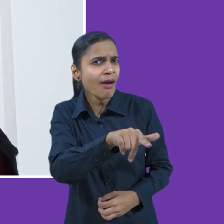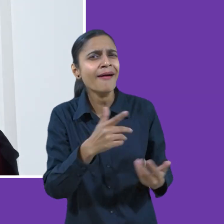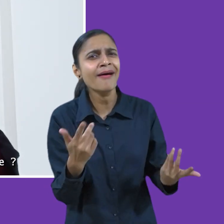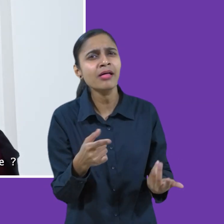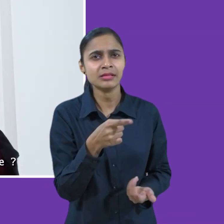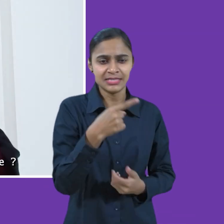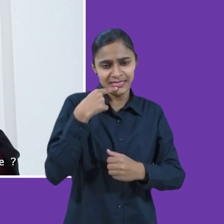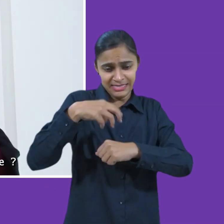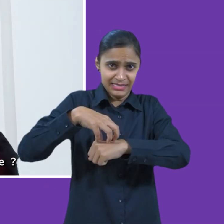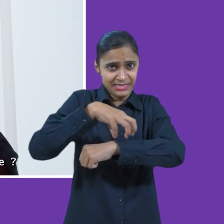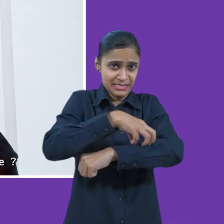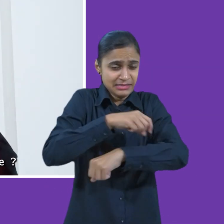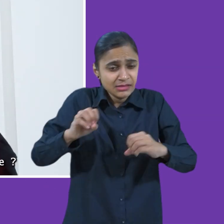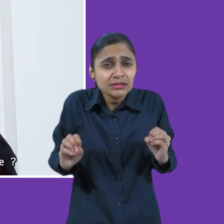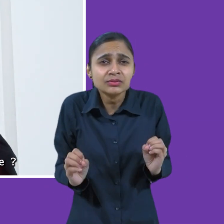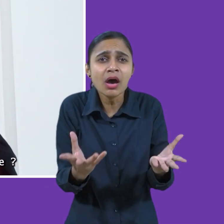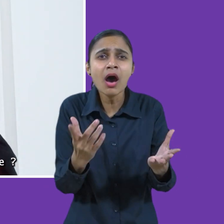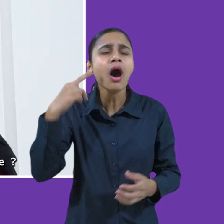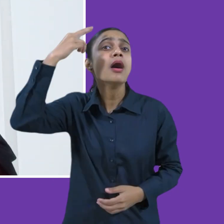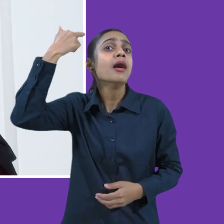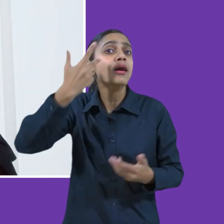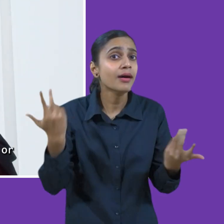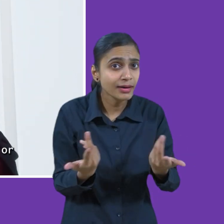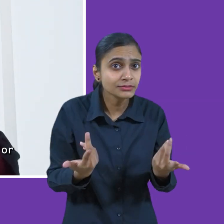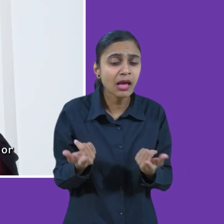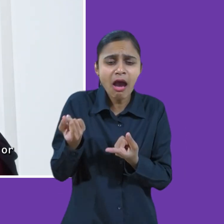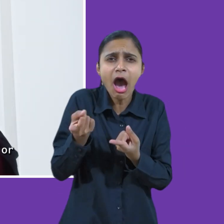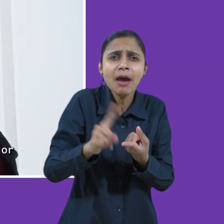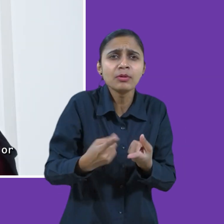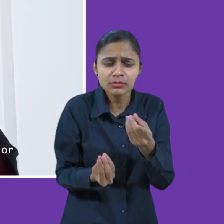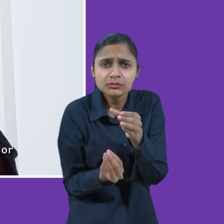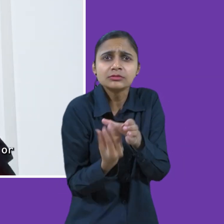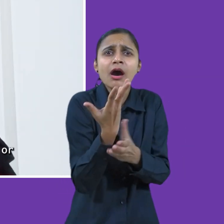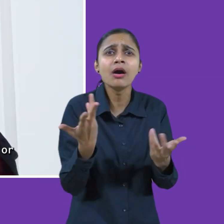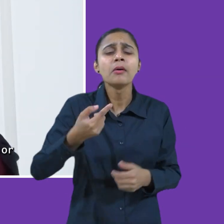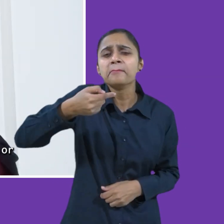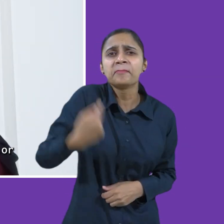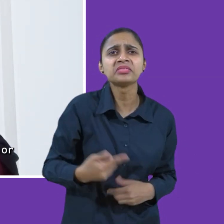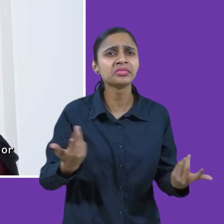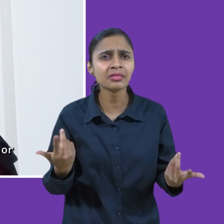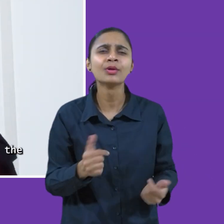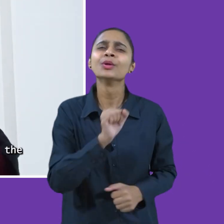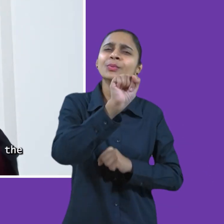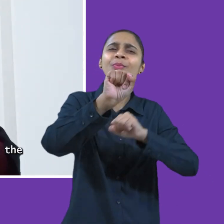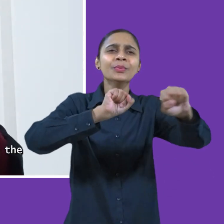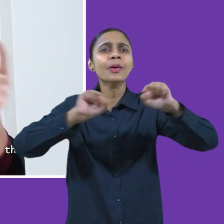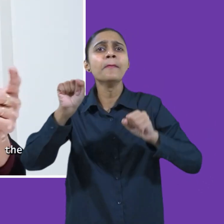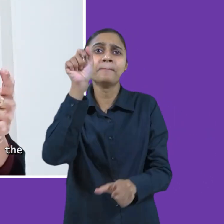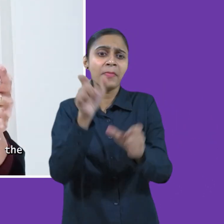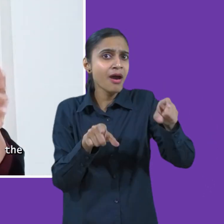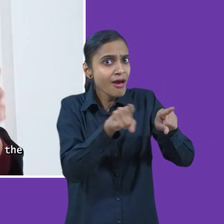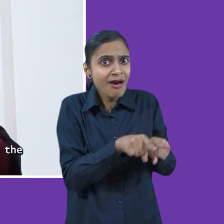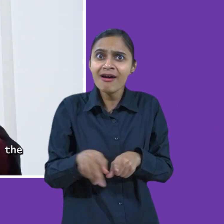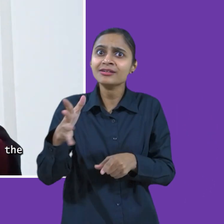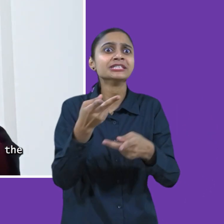do you think might have triggered vitiligo in your case? So there might not be any specific cause or reason, but there are always